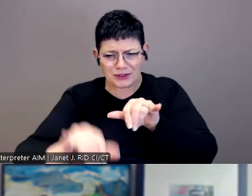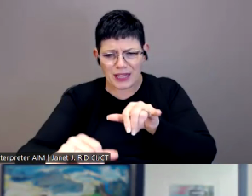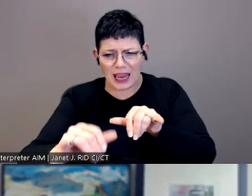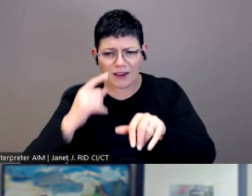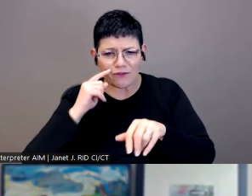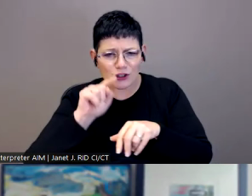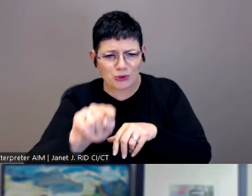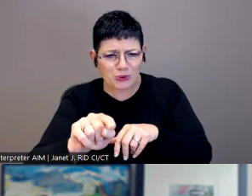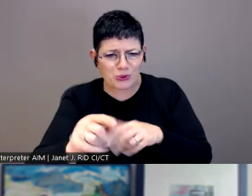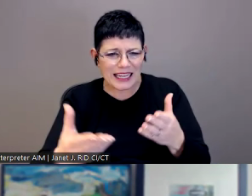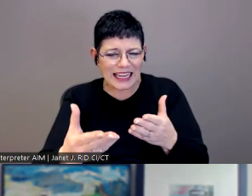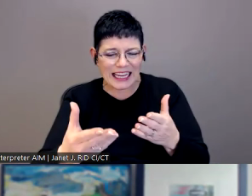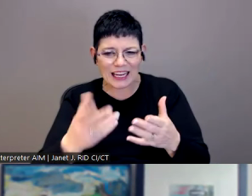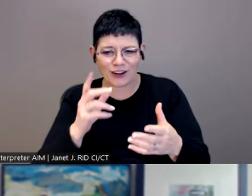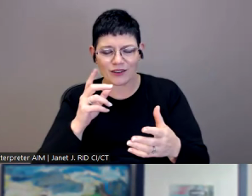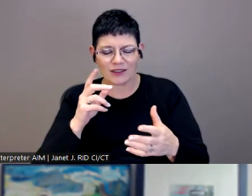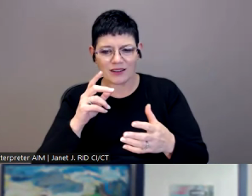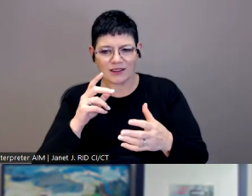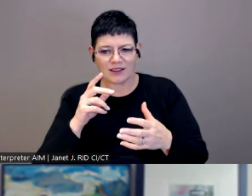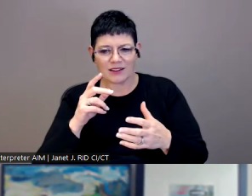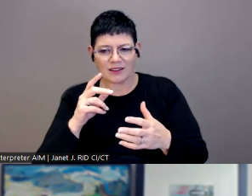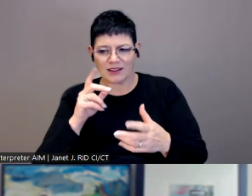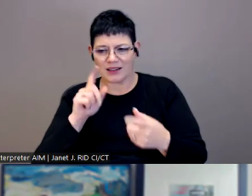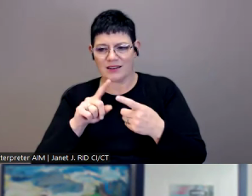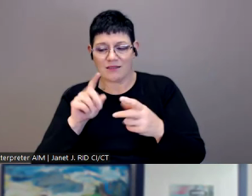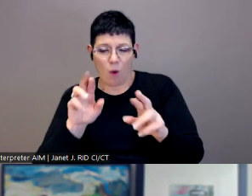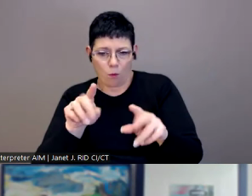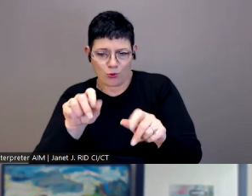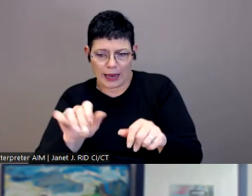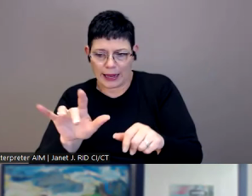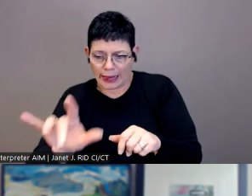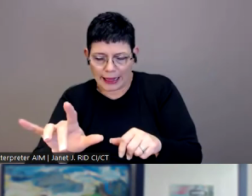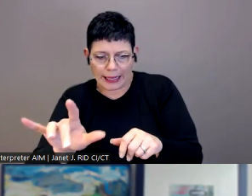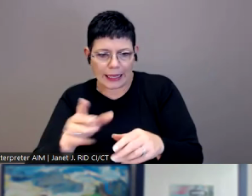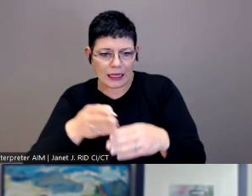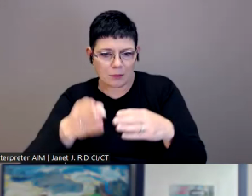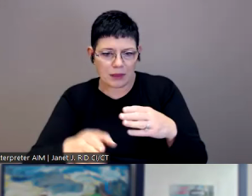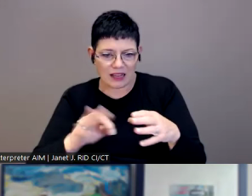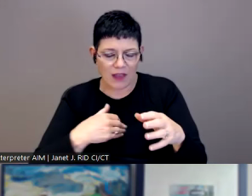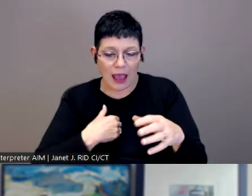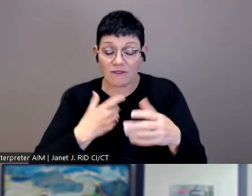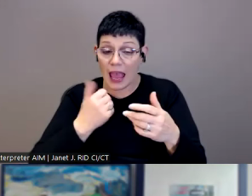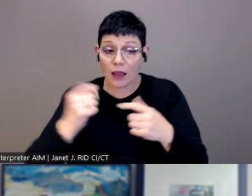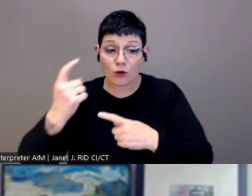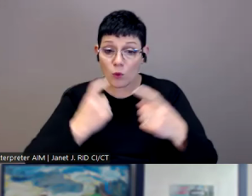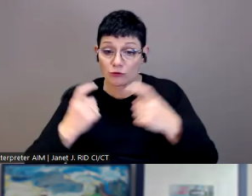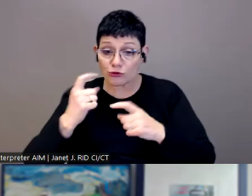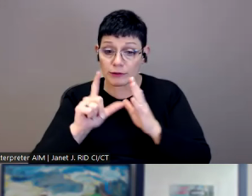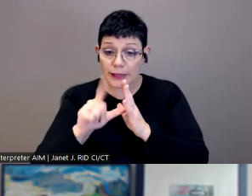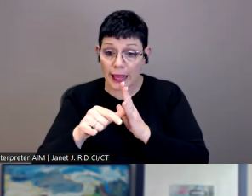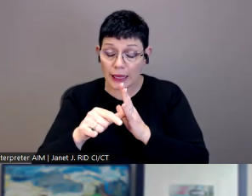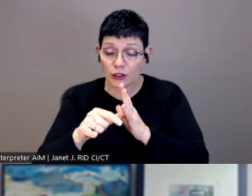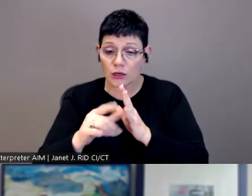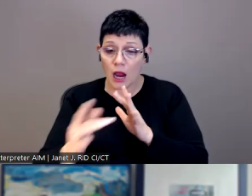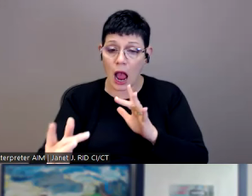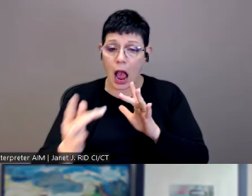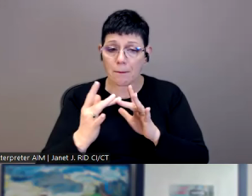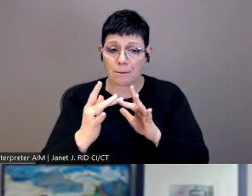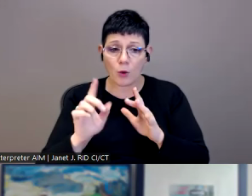you consider completing that engagement survey. If you have follow-up questions, you can reach us